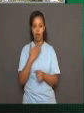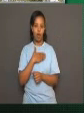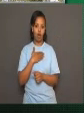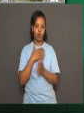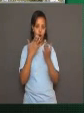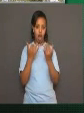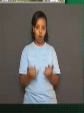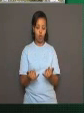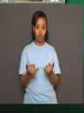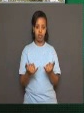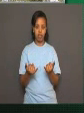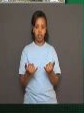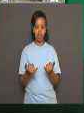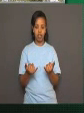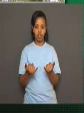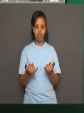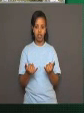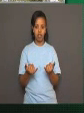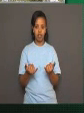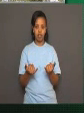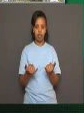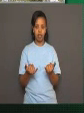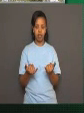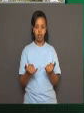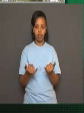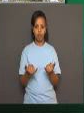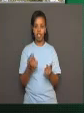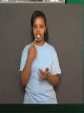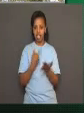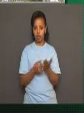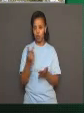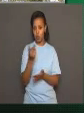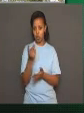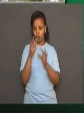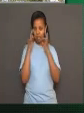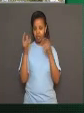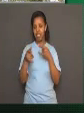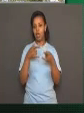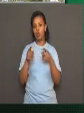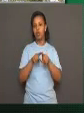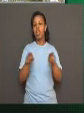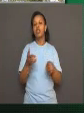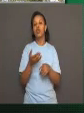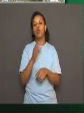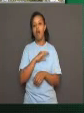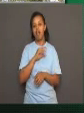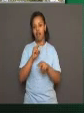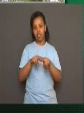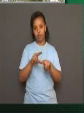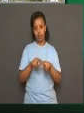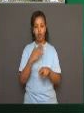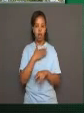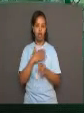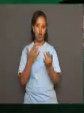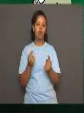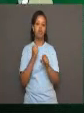the characteristic that distinguishes these two cats. Please do so